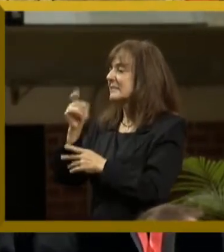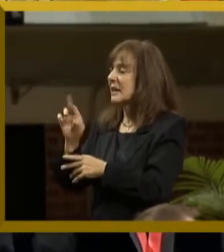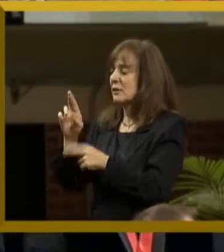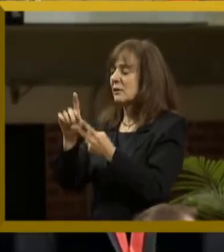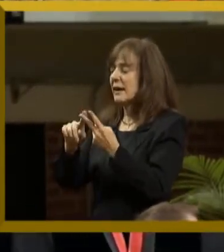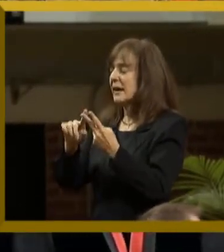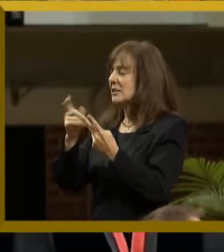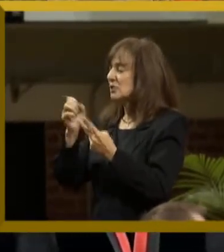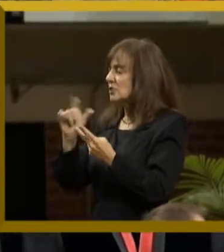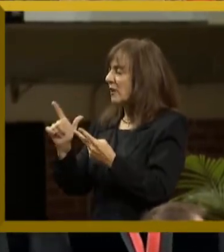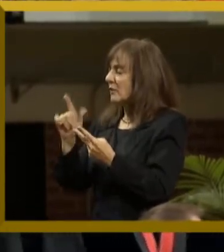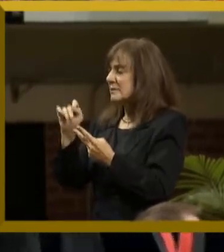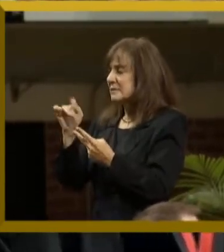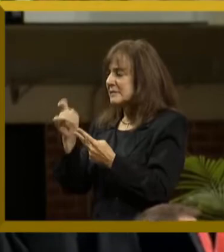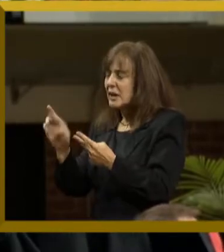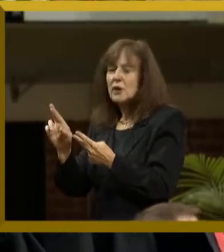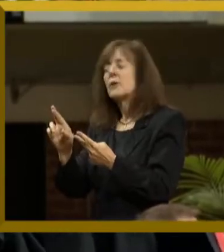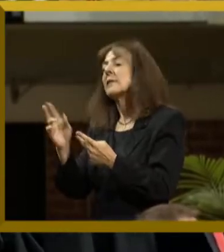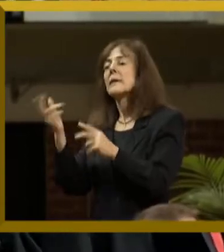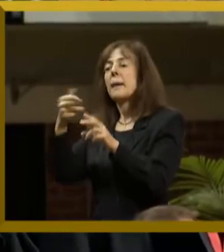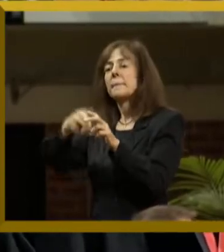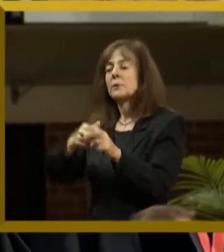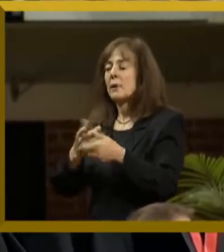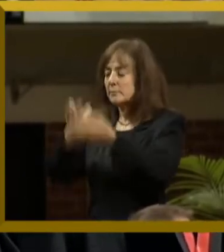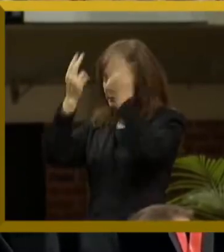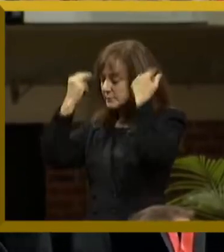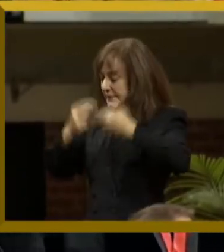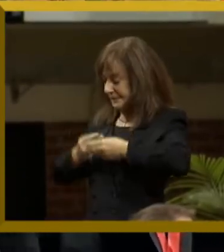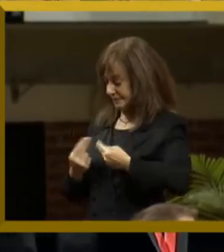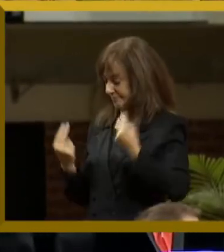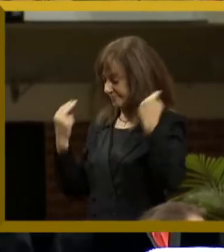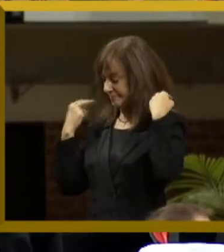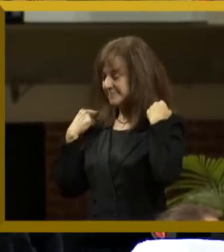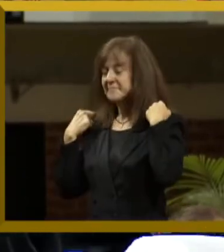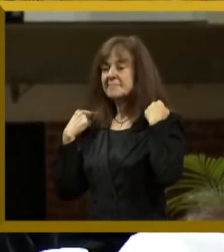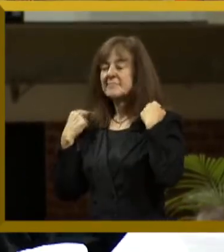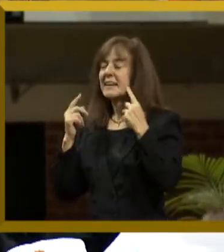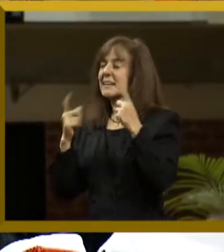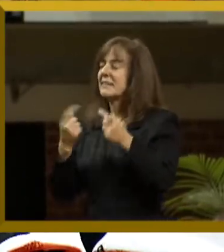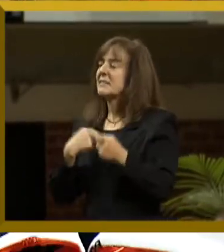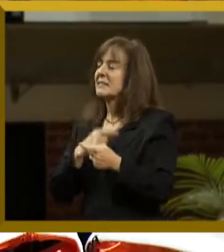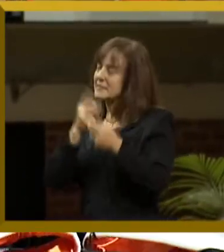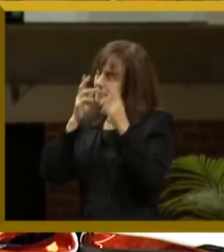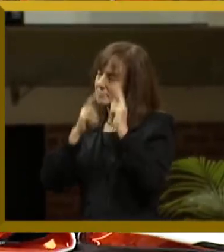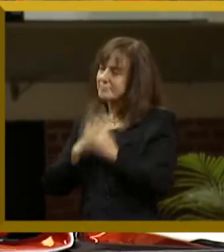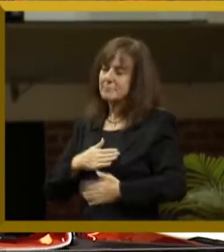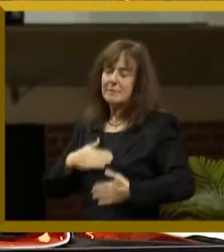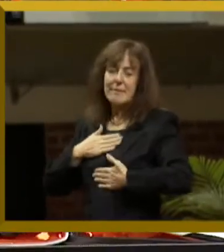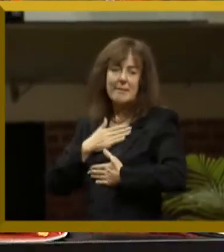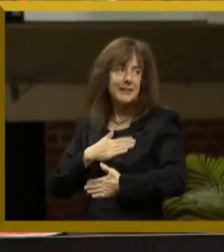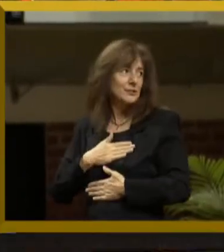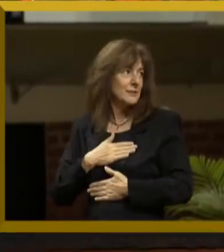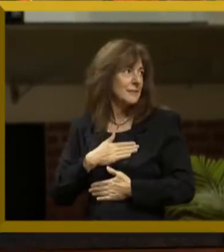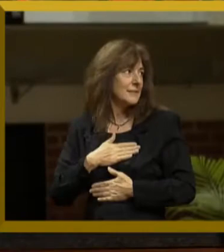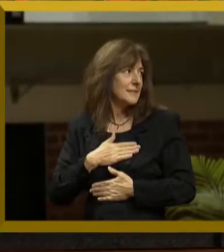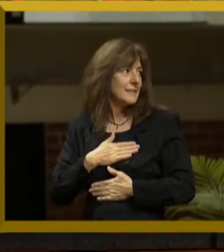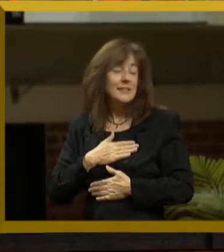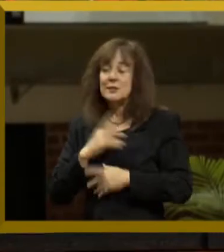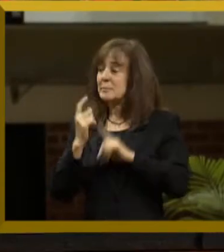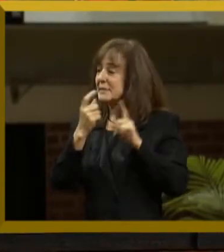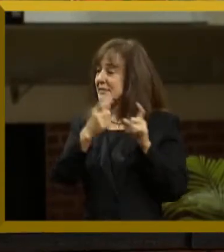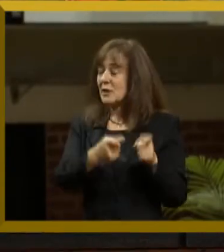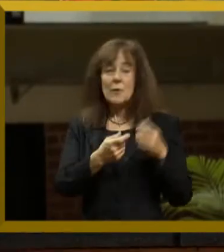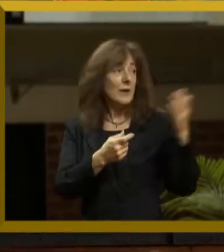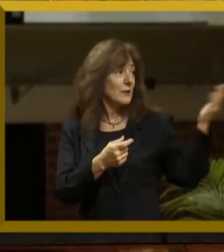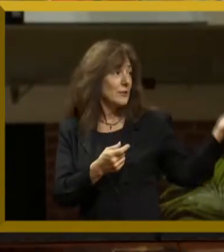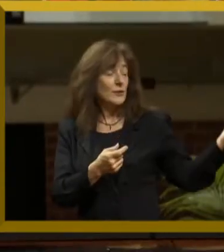Cheryl Tucker please come forward and assist with this presentation. And it gives us great pleasure to bestow on